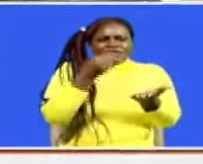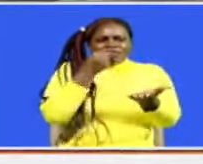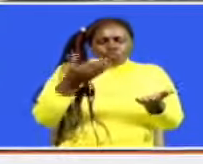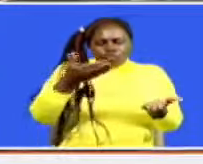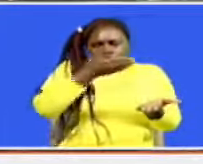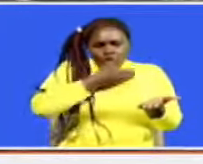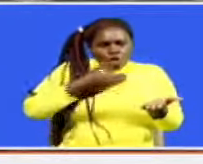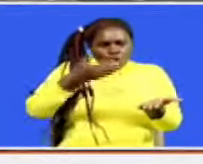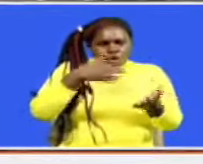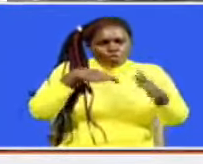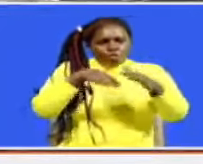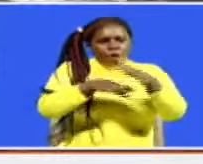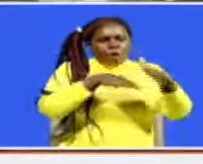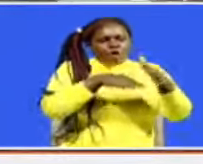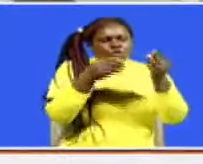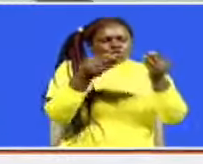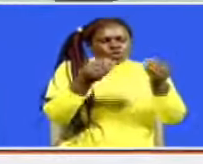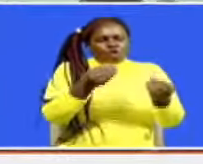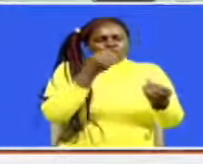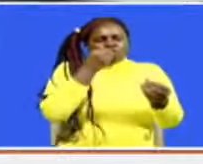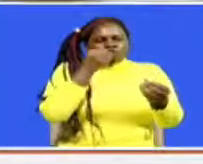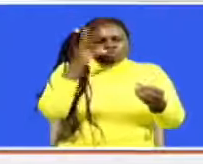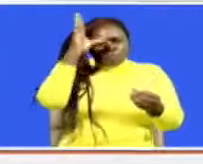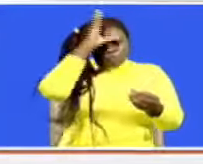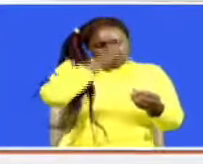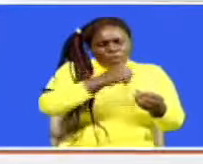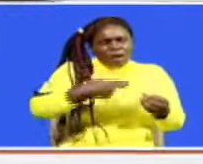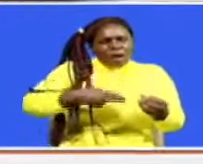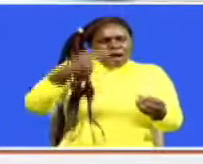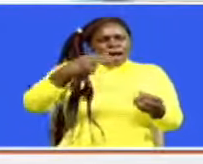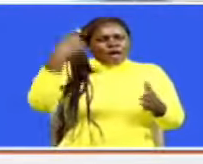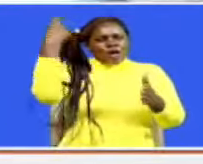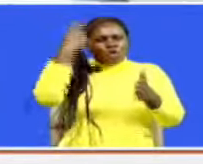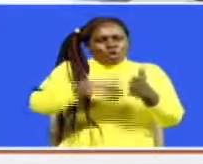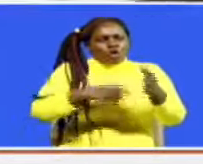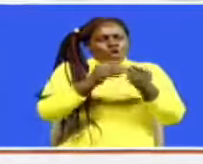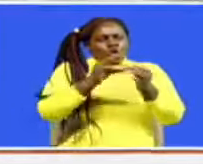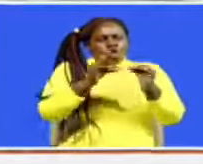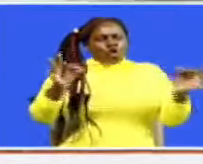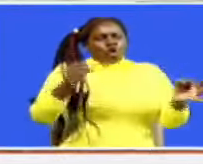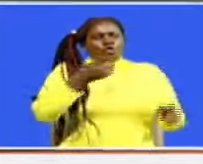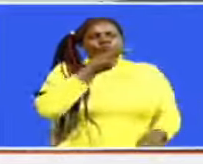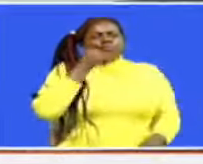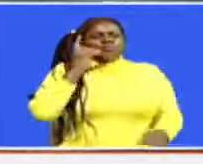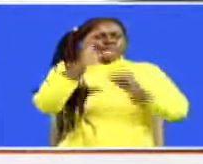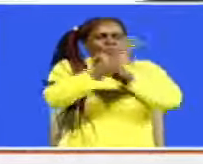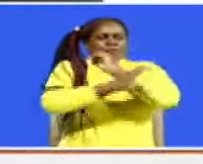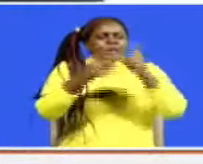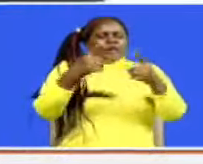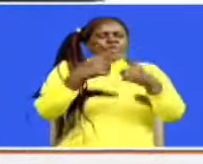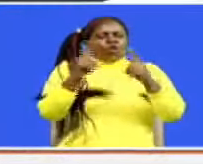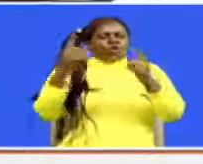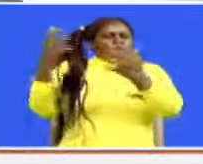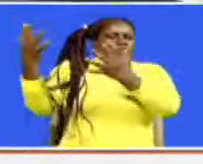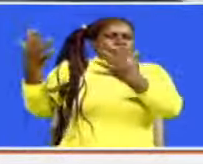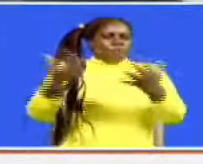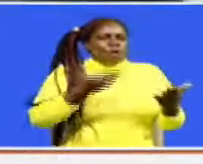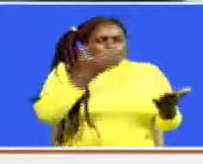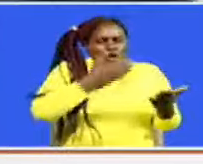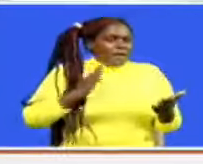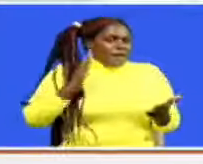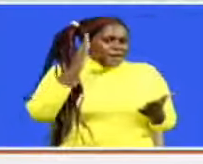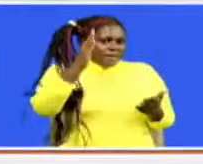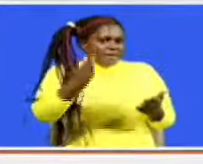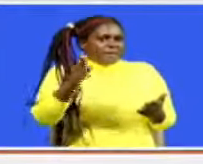oil to address the food shortage and high price caused by the prolonged drought in the country. Instead of importing the oil